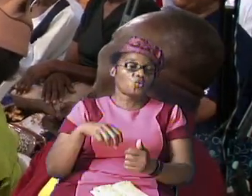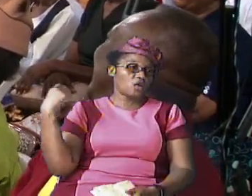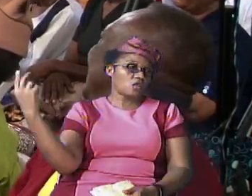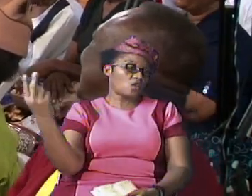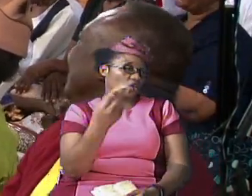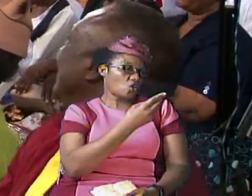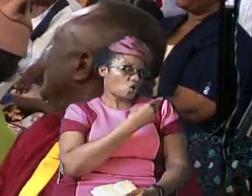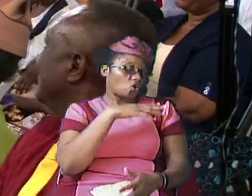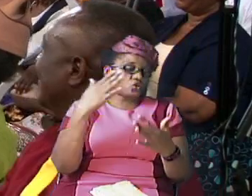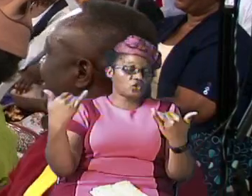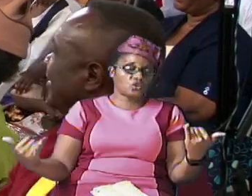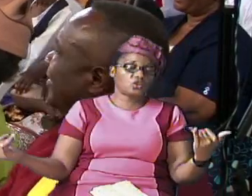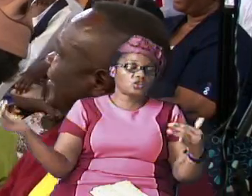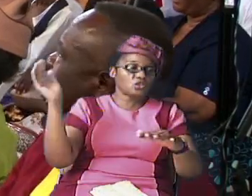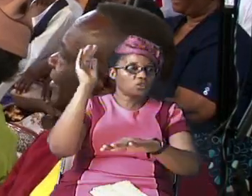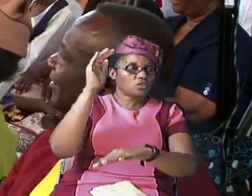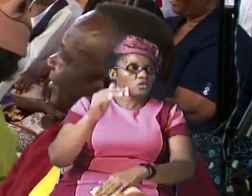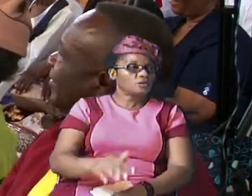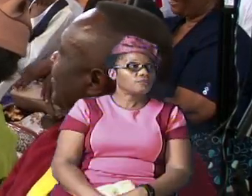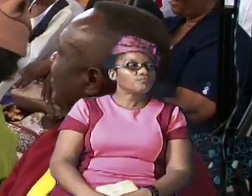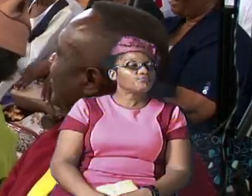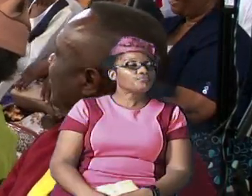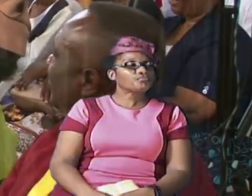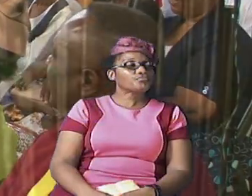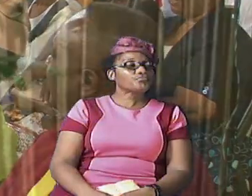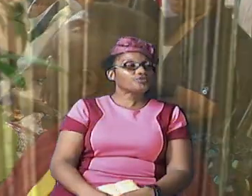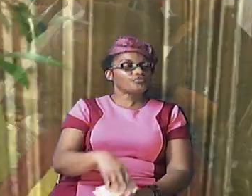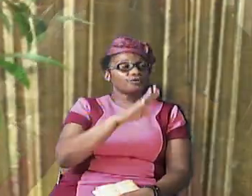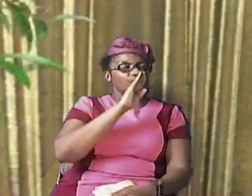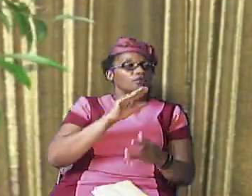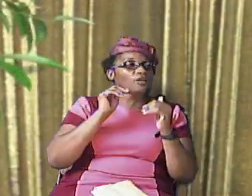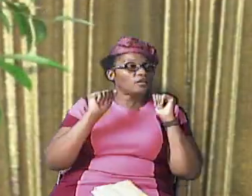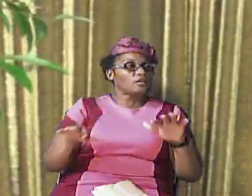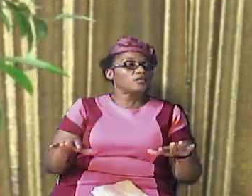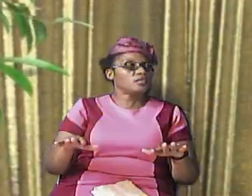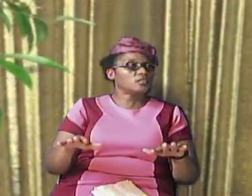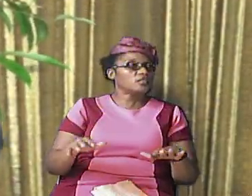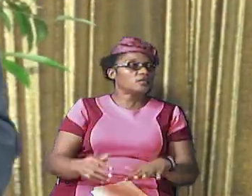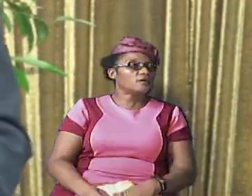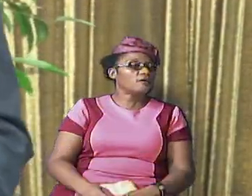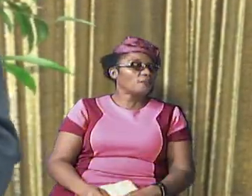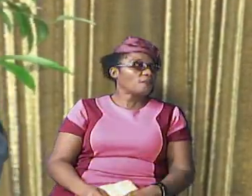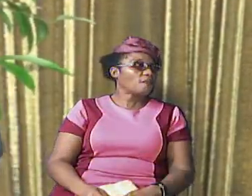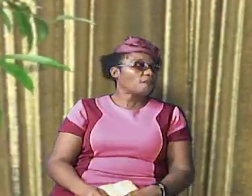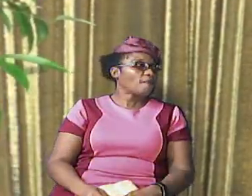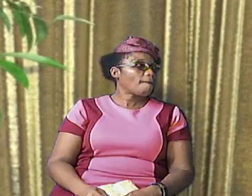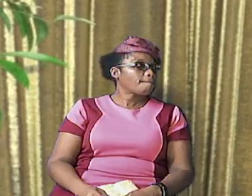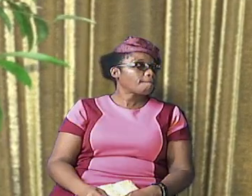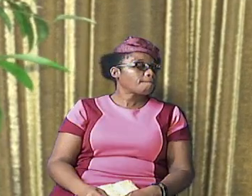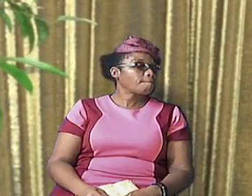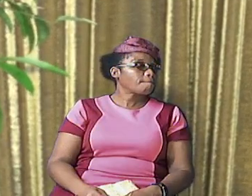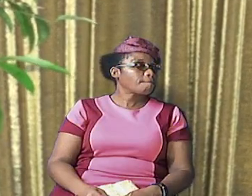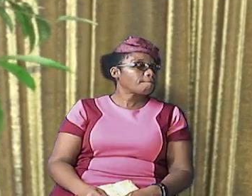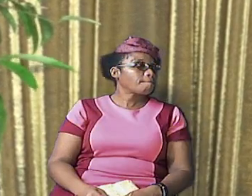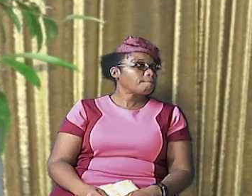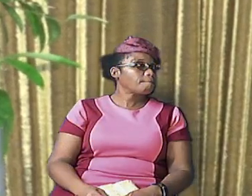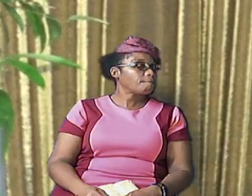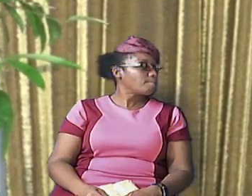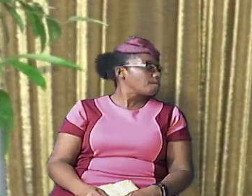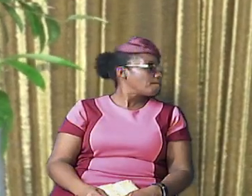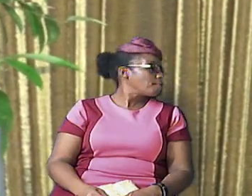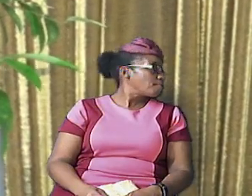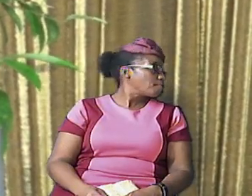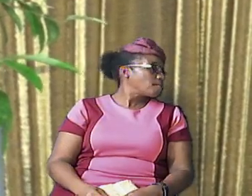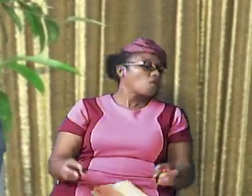Amen. God richly bless you. Bless you. And we will certainly be in touch in a little while. Amen. Amen. In the name of the Lord.